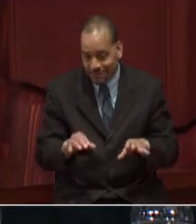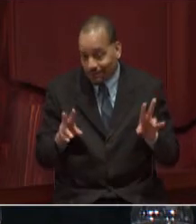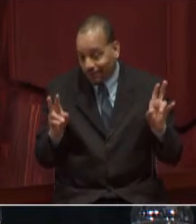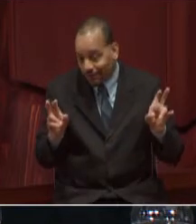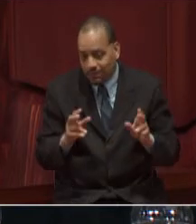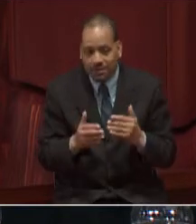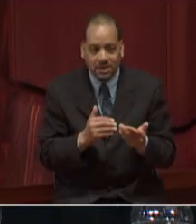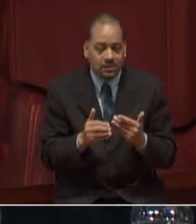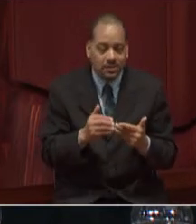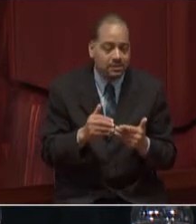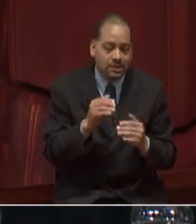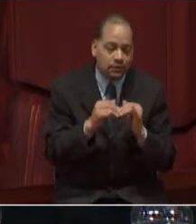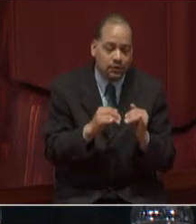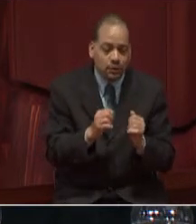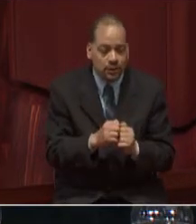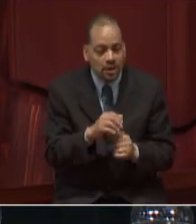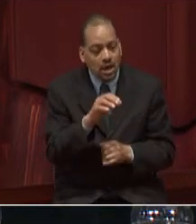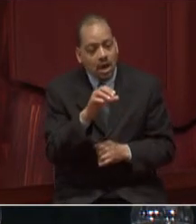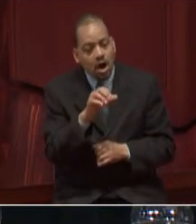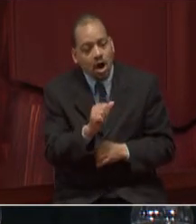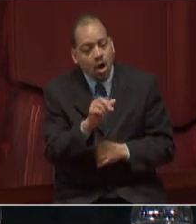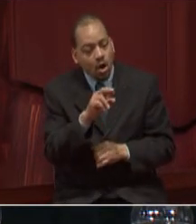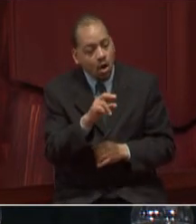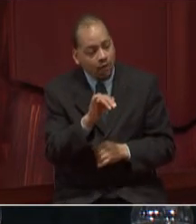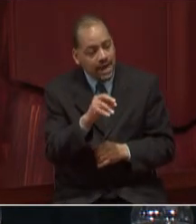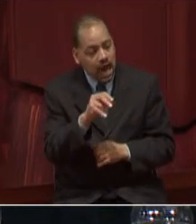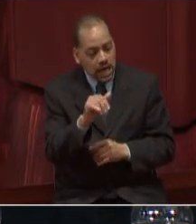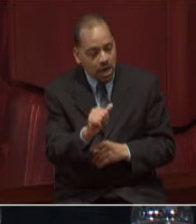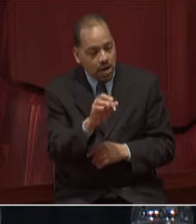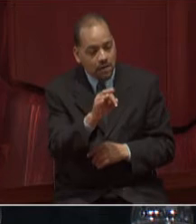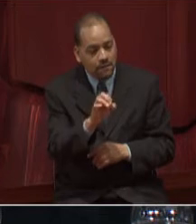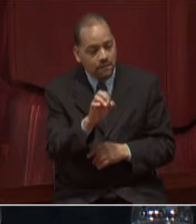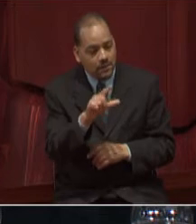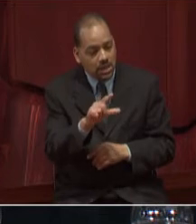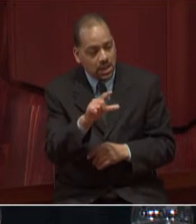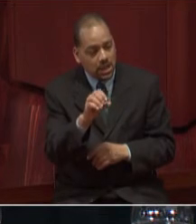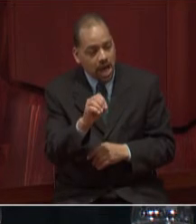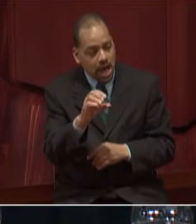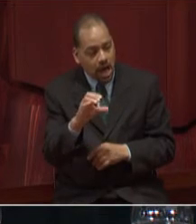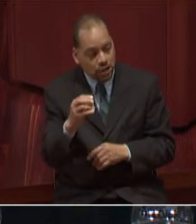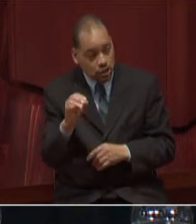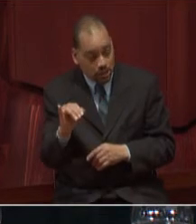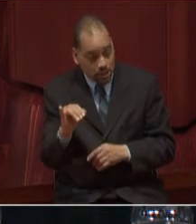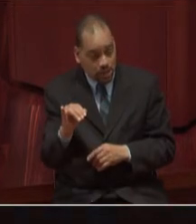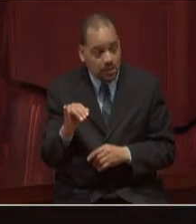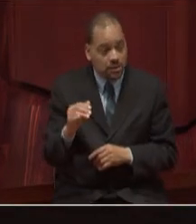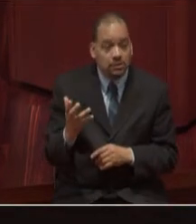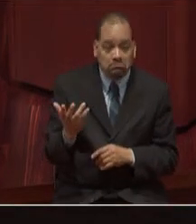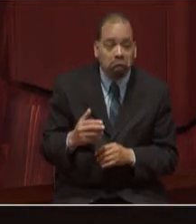with Oriana Fallaci, the Italian newswoman. Be very beautiful.